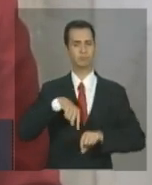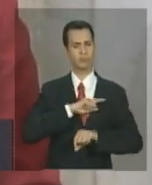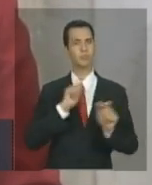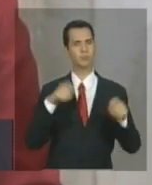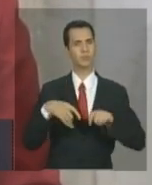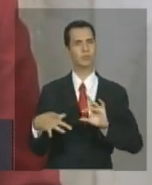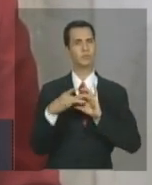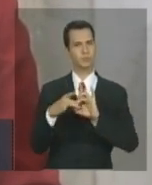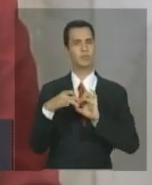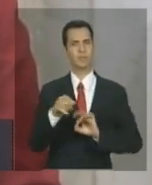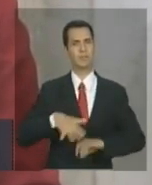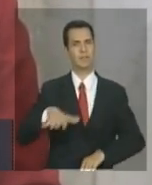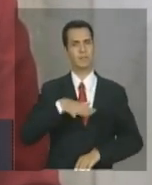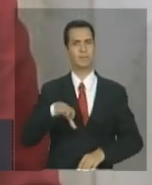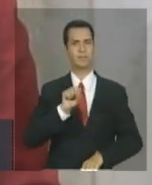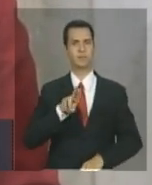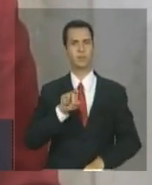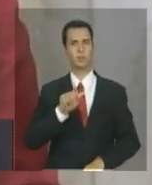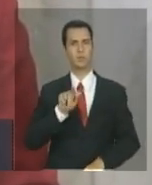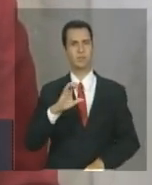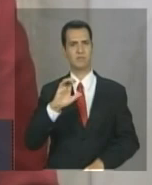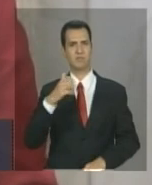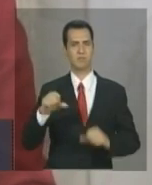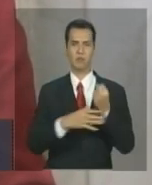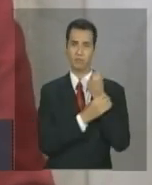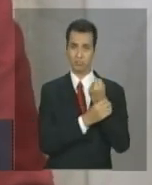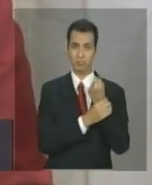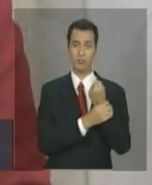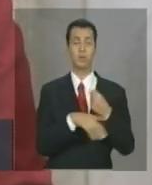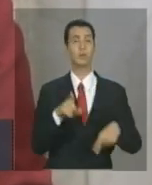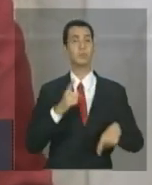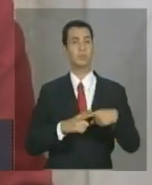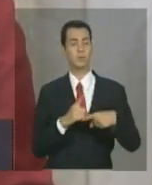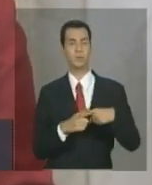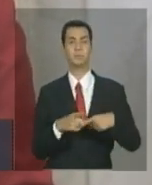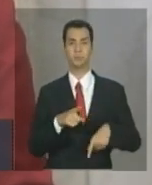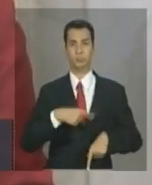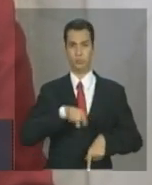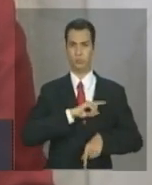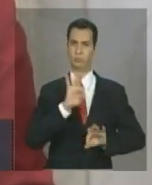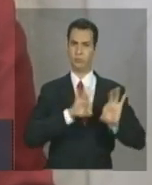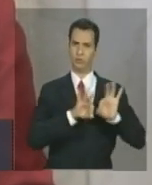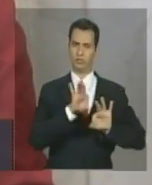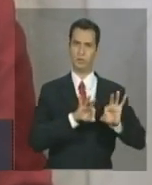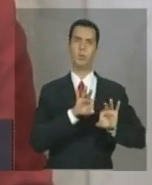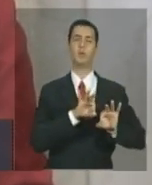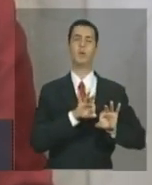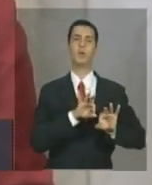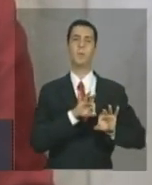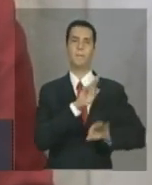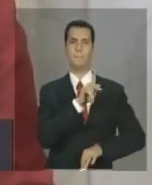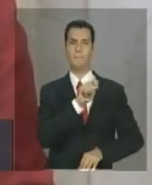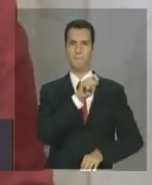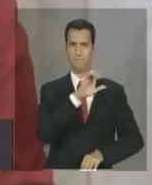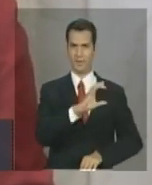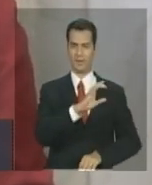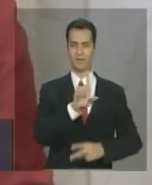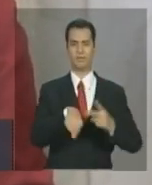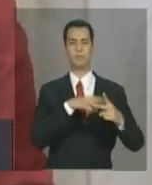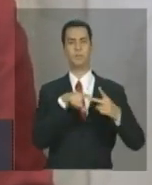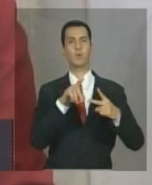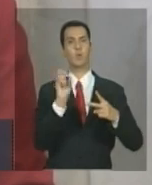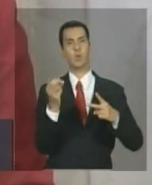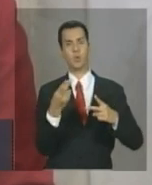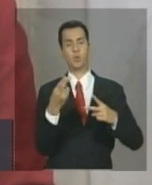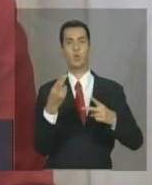for a prosperous cooperation without a shadow of a doubt. Tanto o PAC quanto as atividades ligadas à